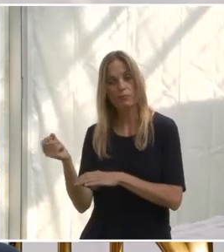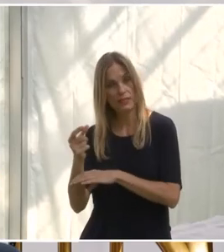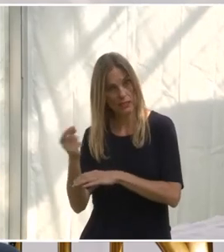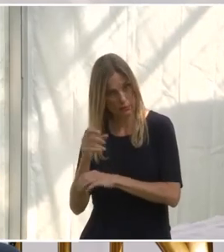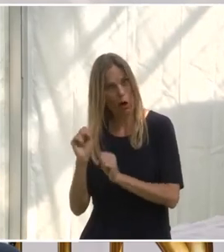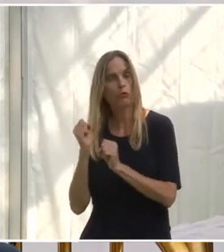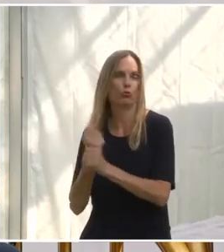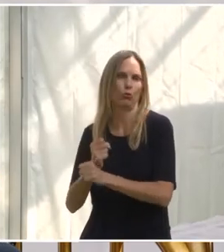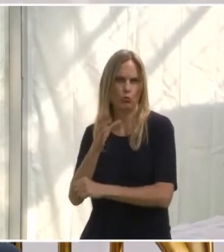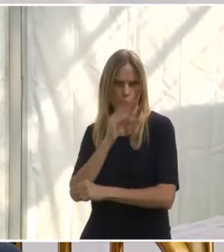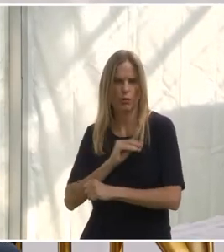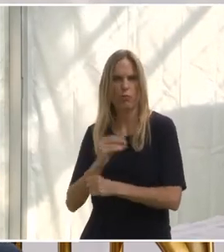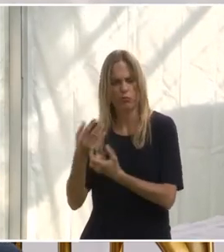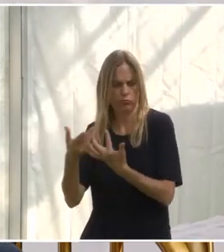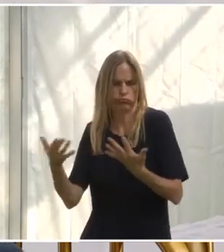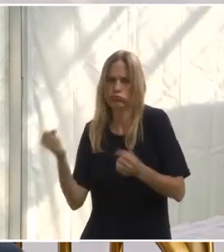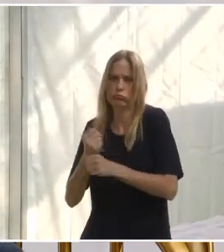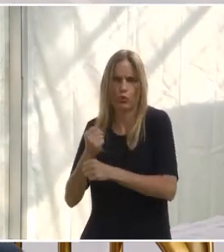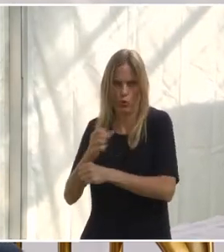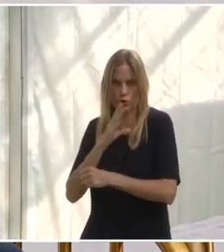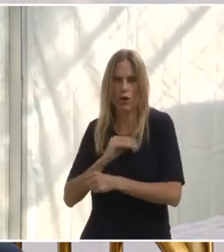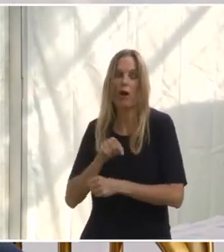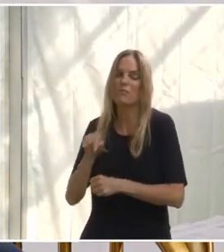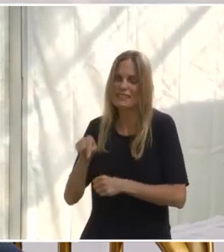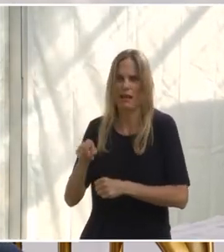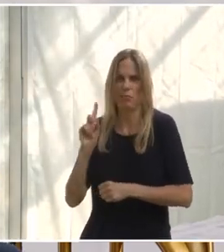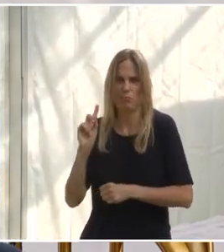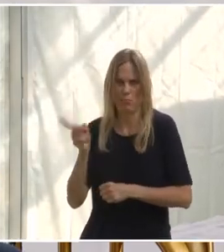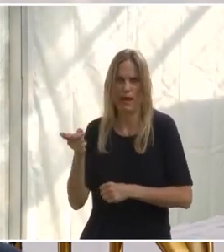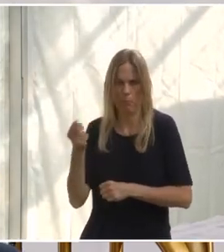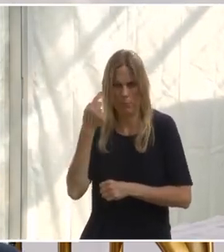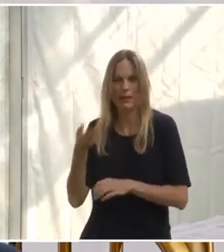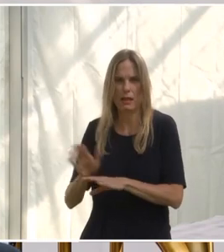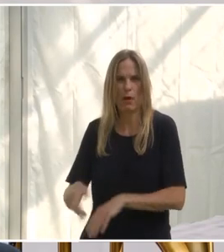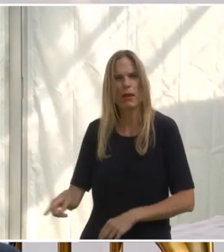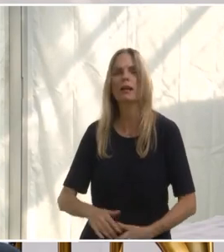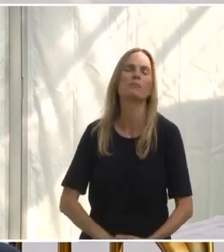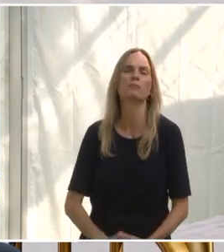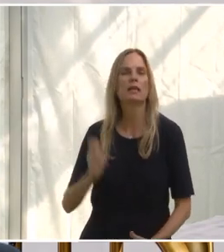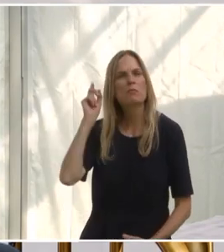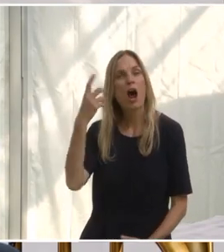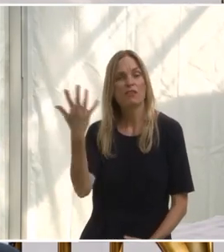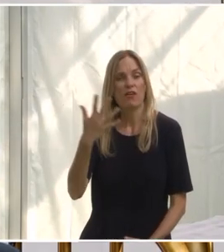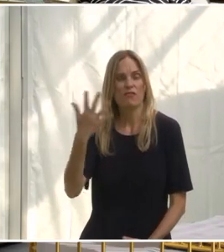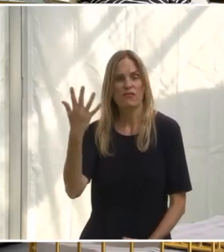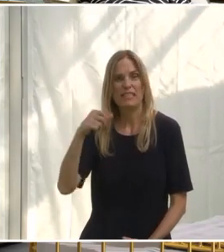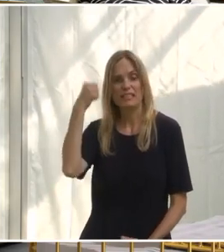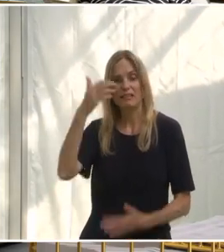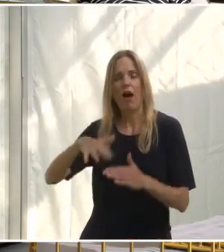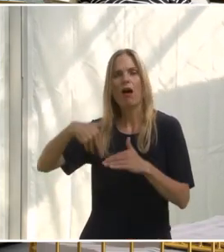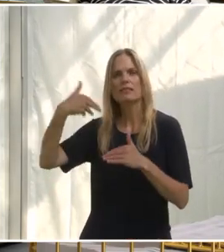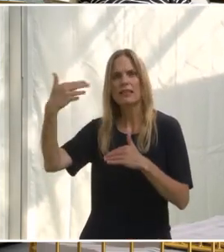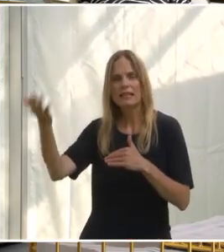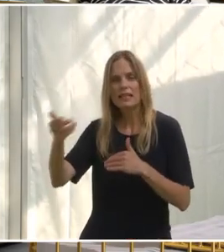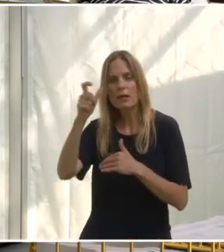work in many ways. So I think that is something that I'm sure that after 50 years people say, why